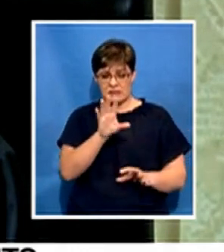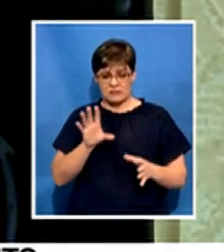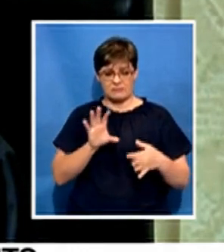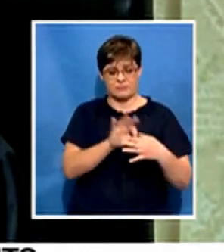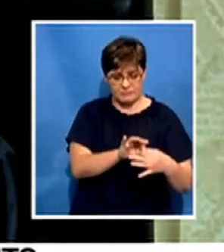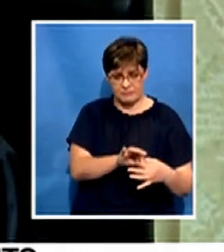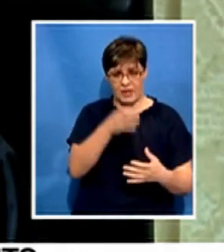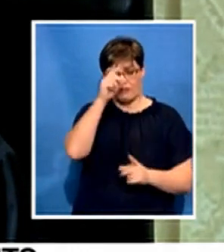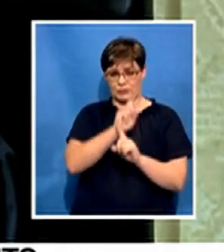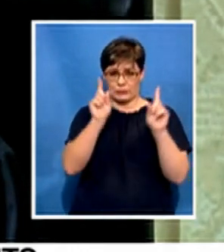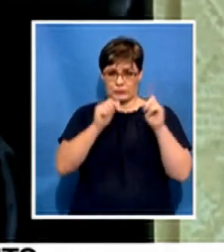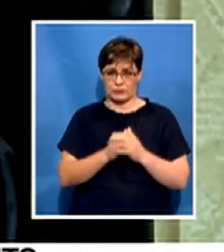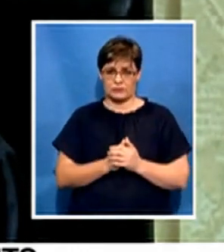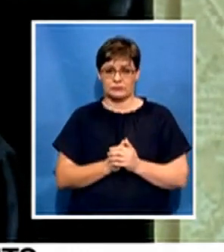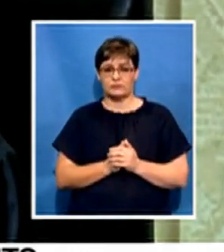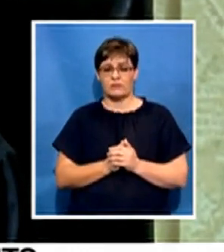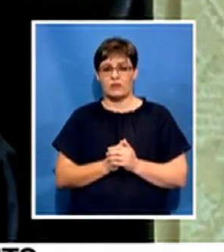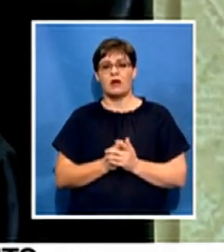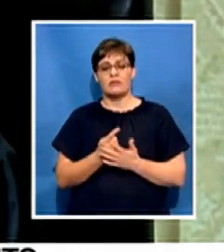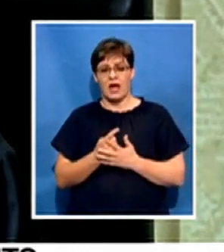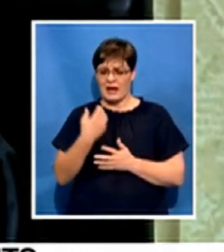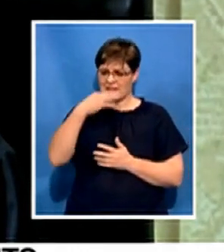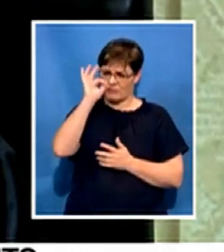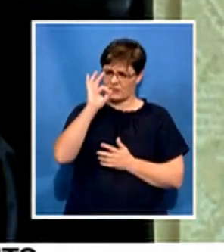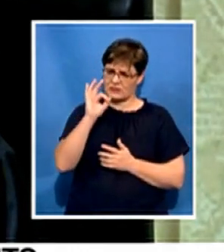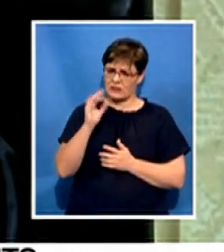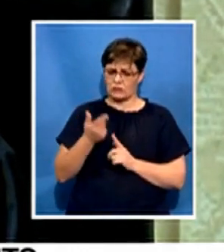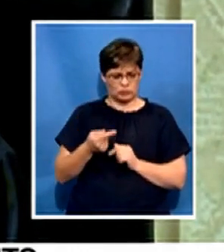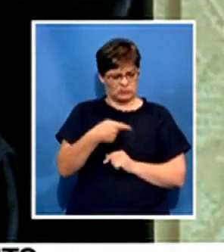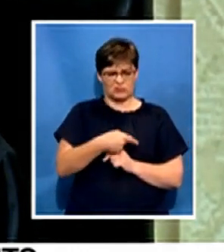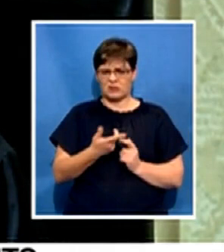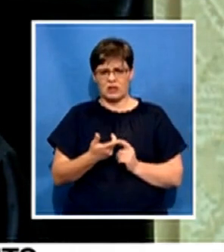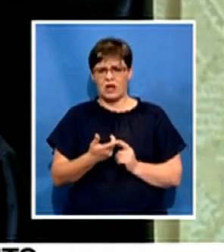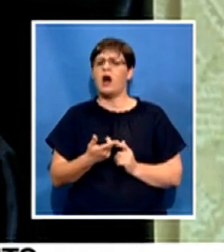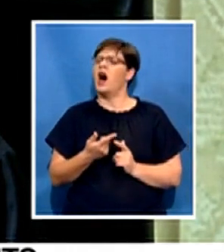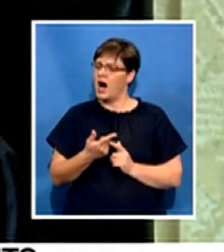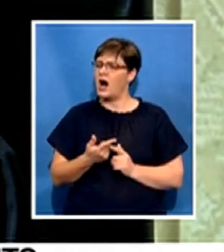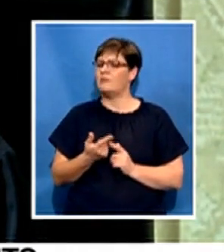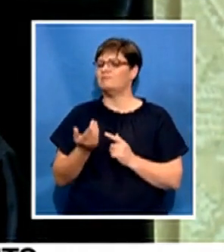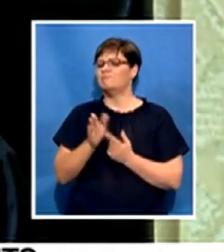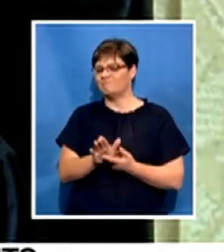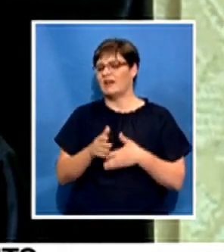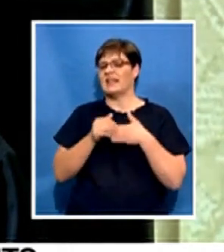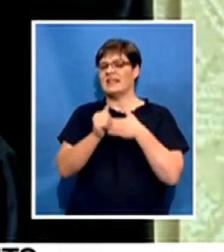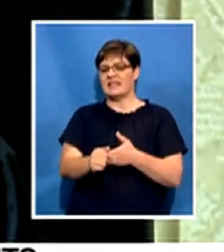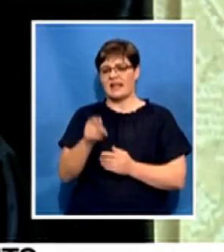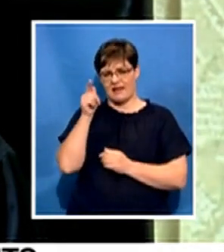by government to the latter is indicative of a leadership that has lost its moral